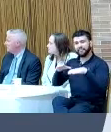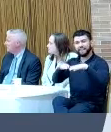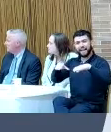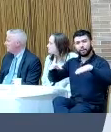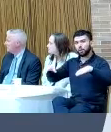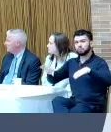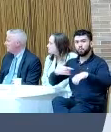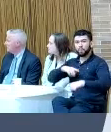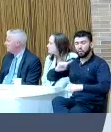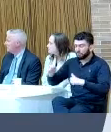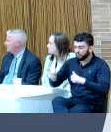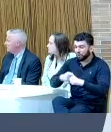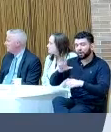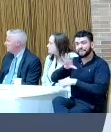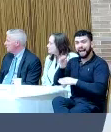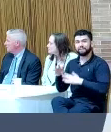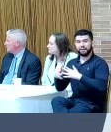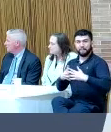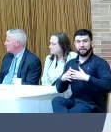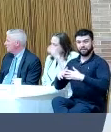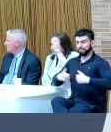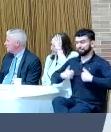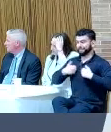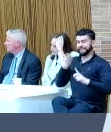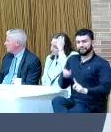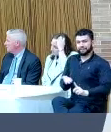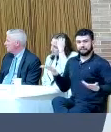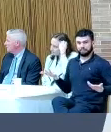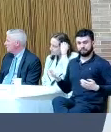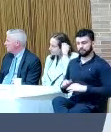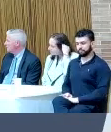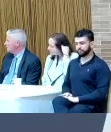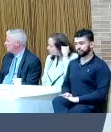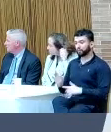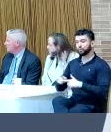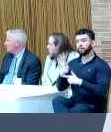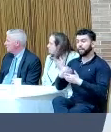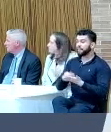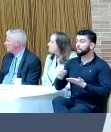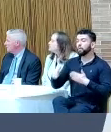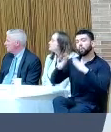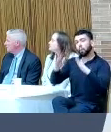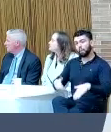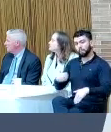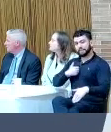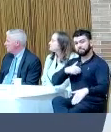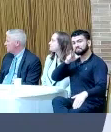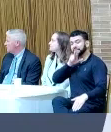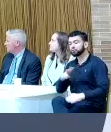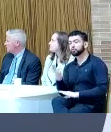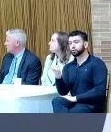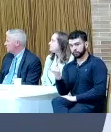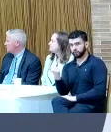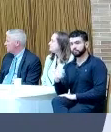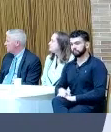first of African-Americans to be in the neighborhood by the time they brought the home when I was 13 by the